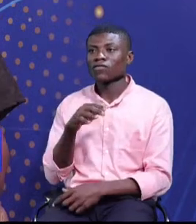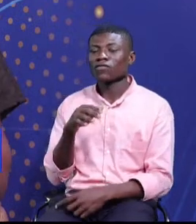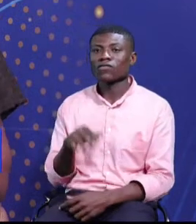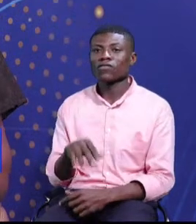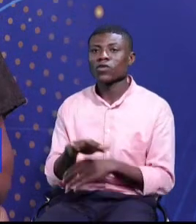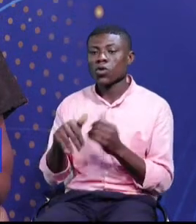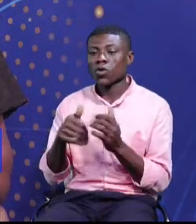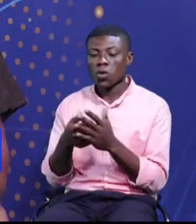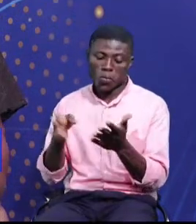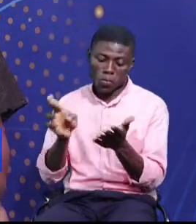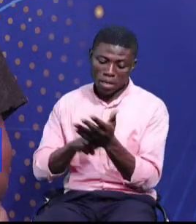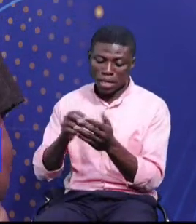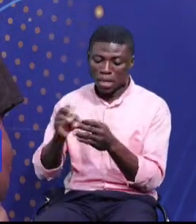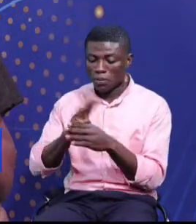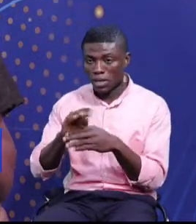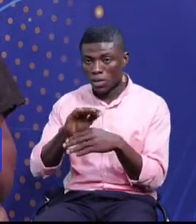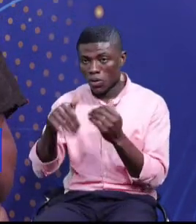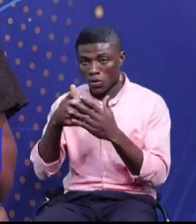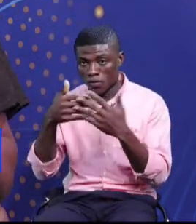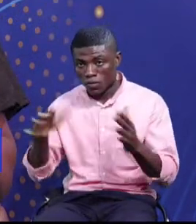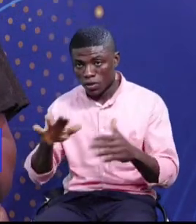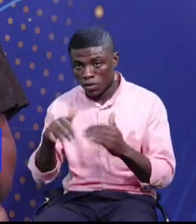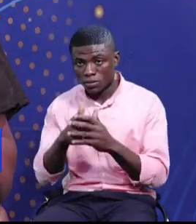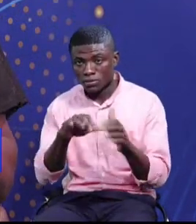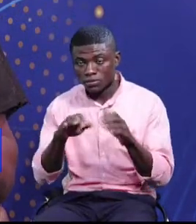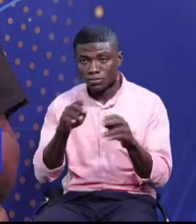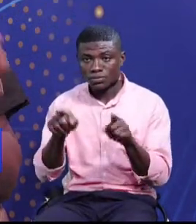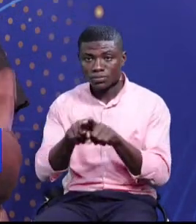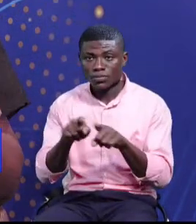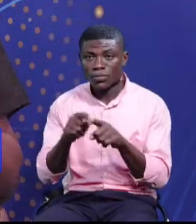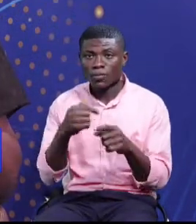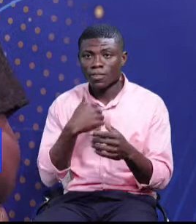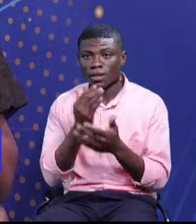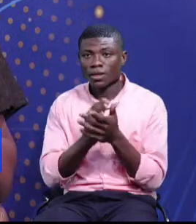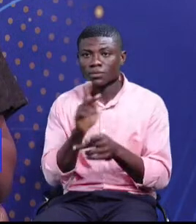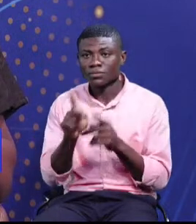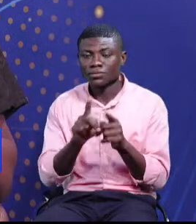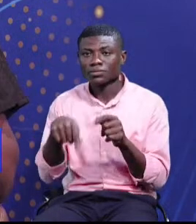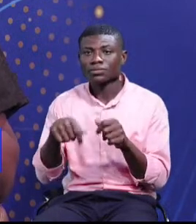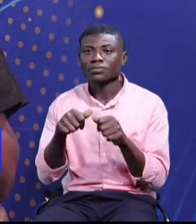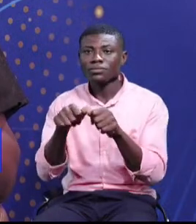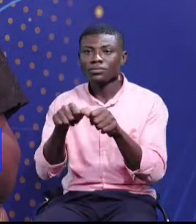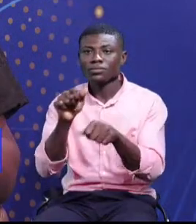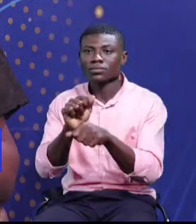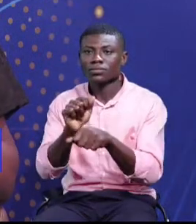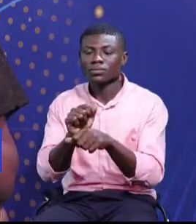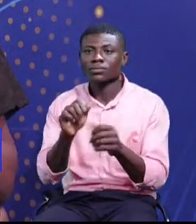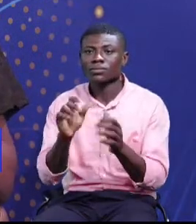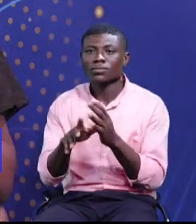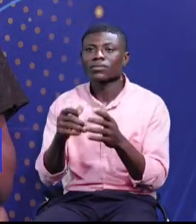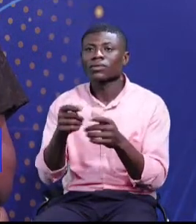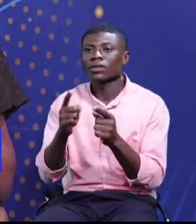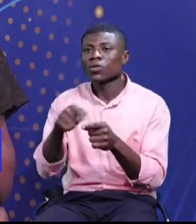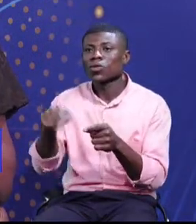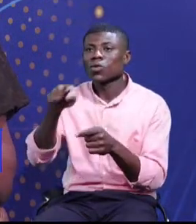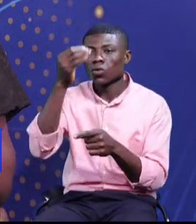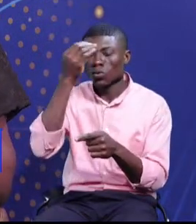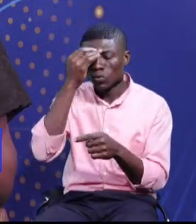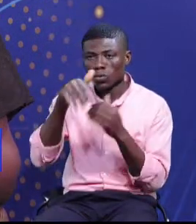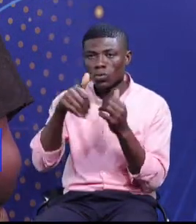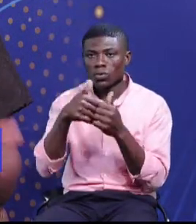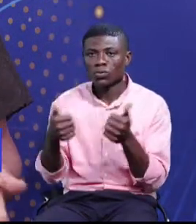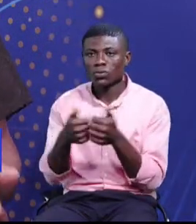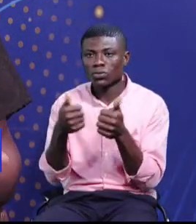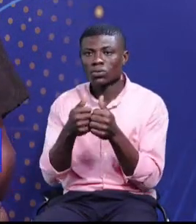after you've registered your business and then you're up and running, they've also got something where you can keep on going back to them, letting them know any challenges that you're